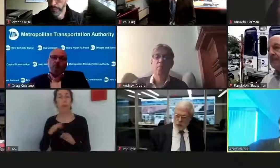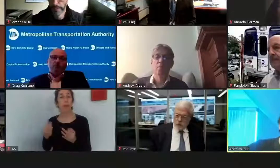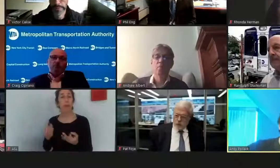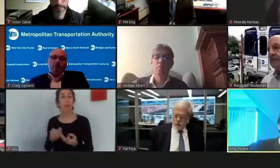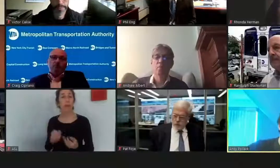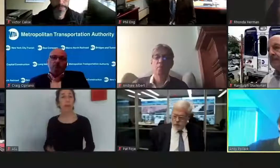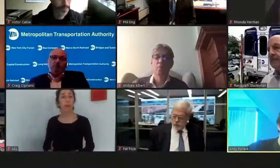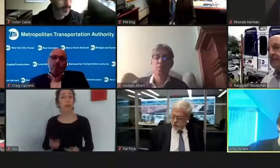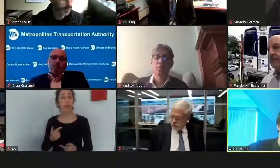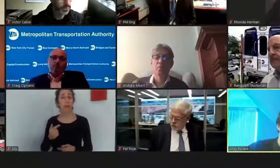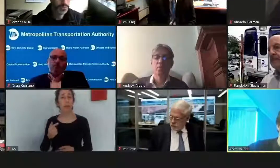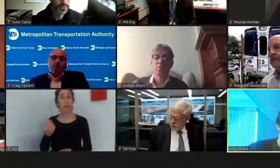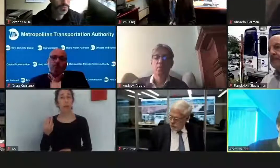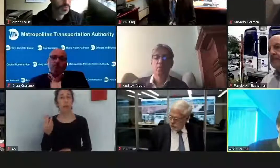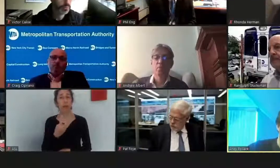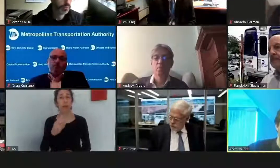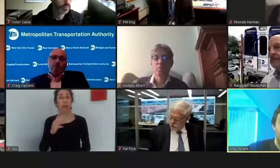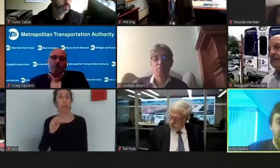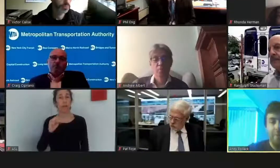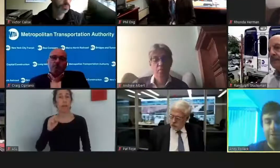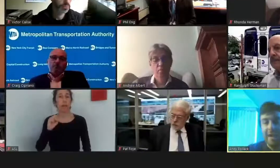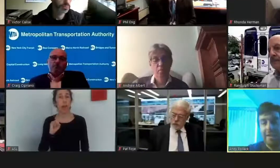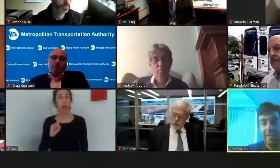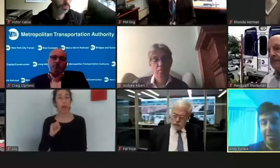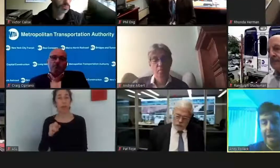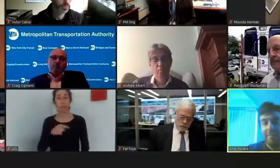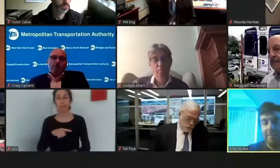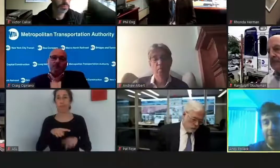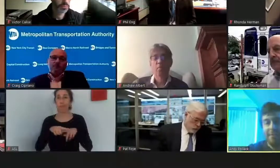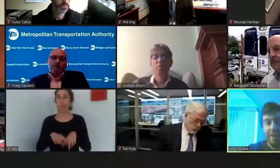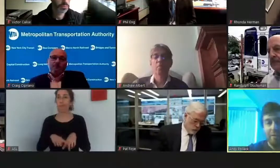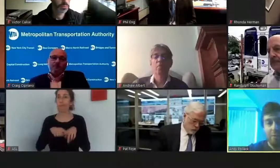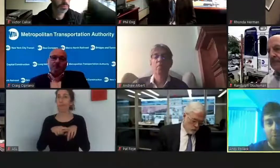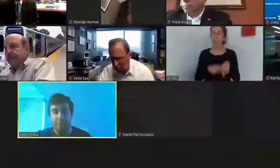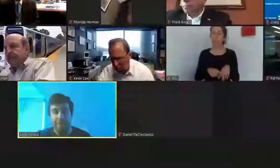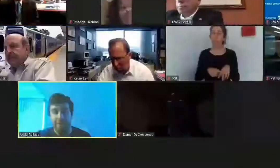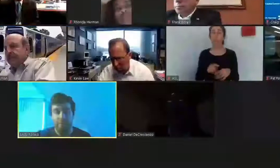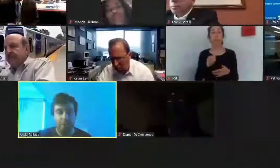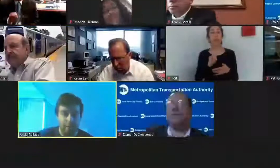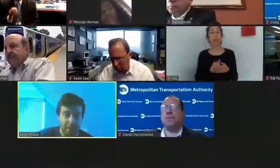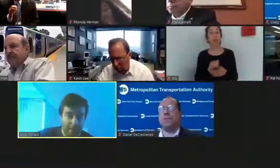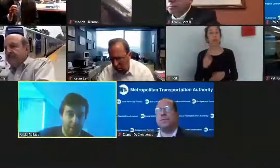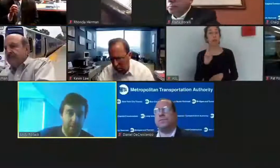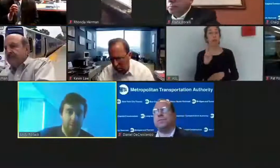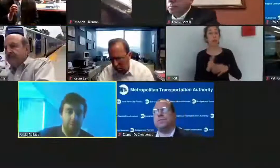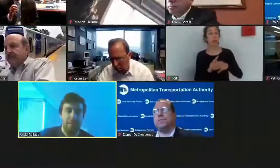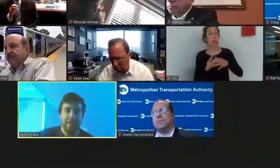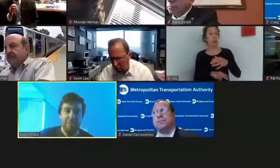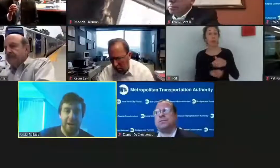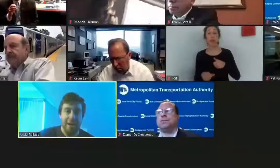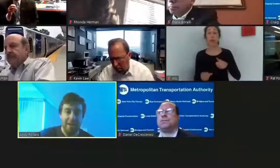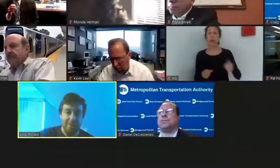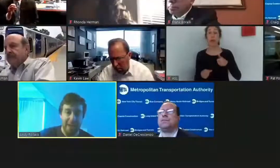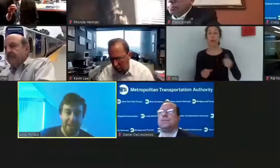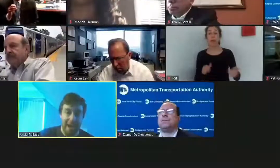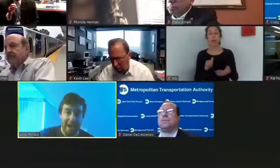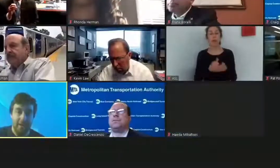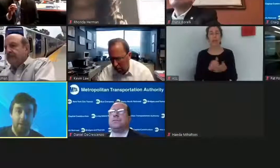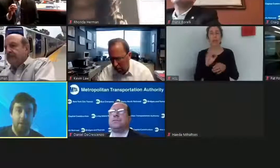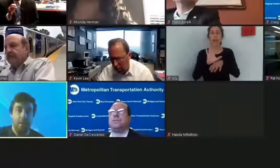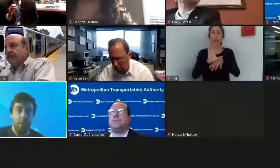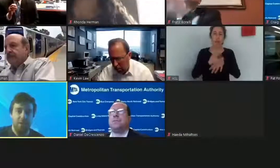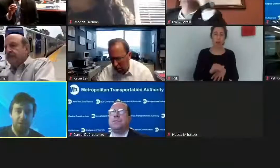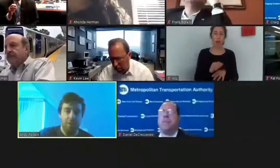they heavily rely on that discount when they need to take the Verrazano going into Brooklyn. So please do not eliminate